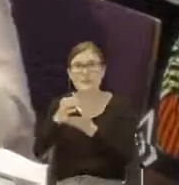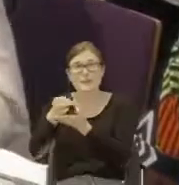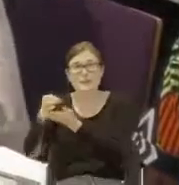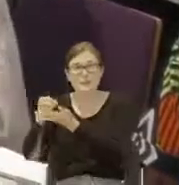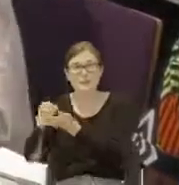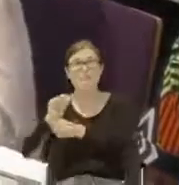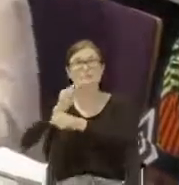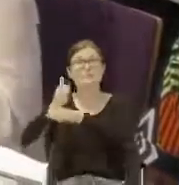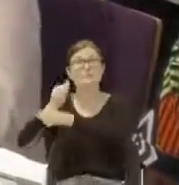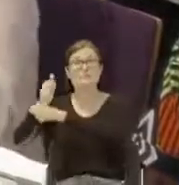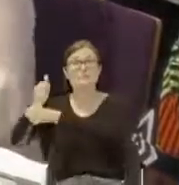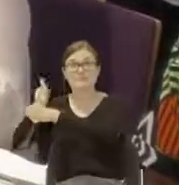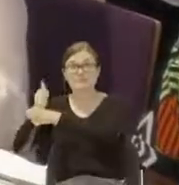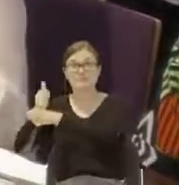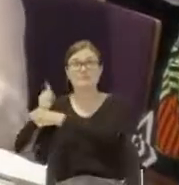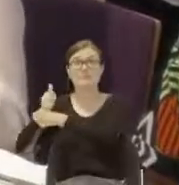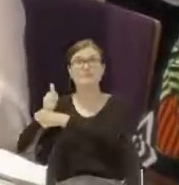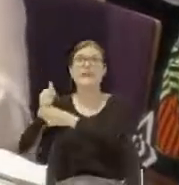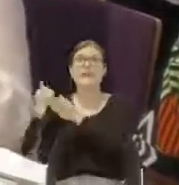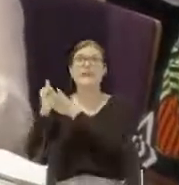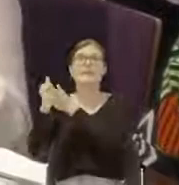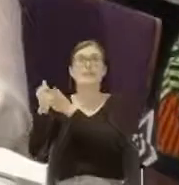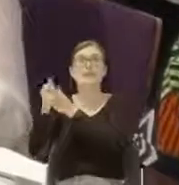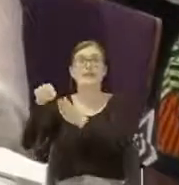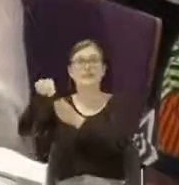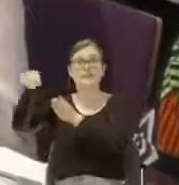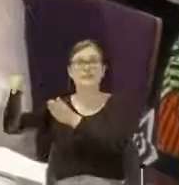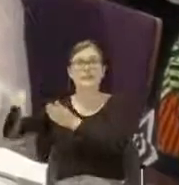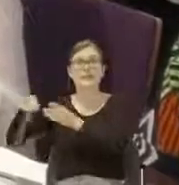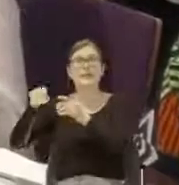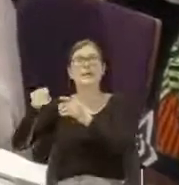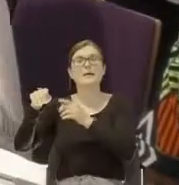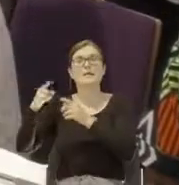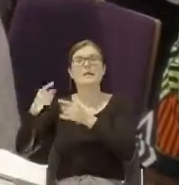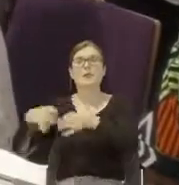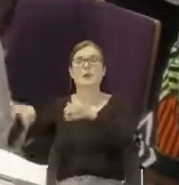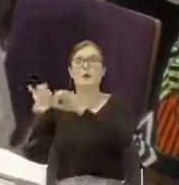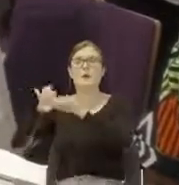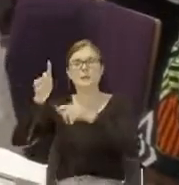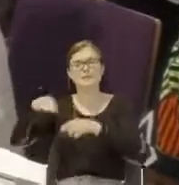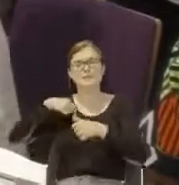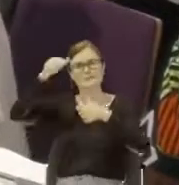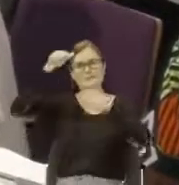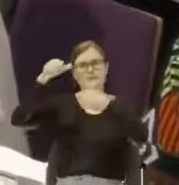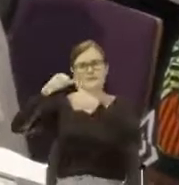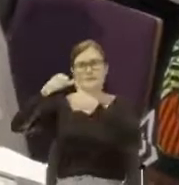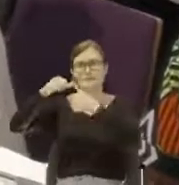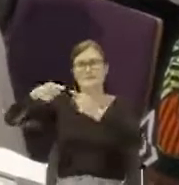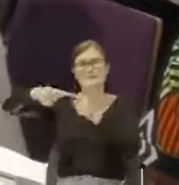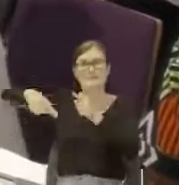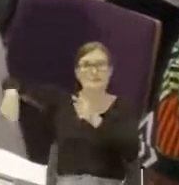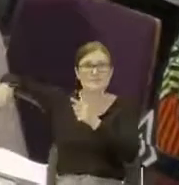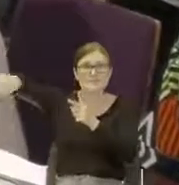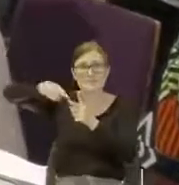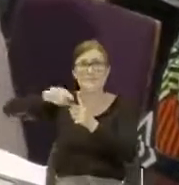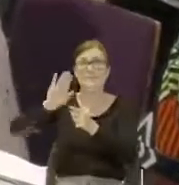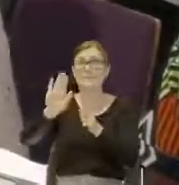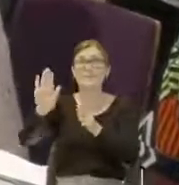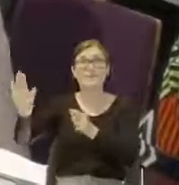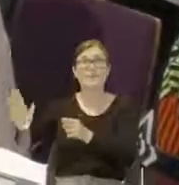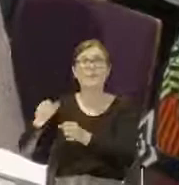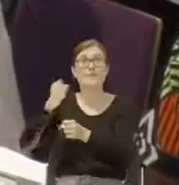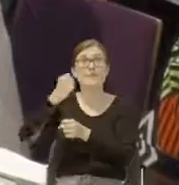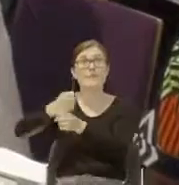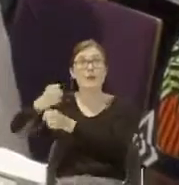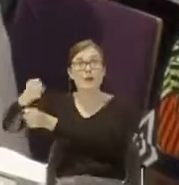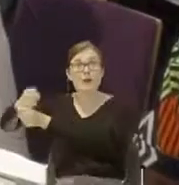are trying to do reflects on the values that the communities that you represent from civil society. So yeah,